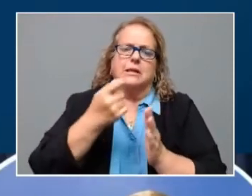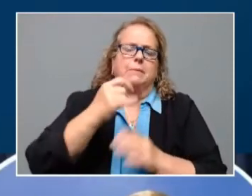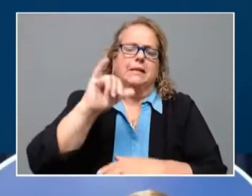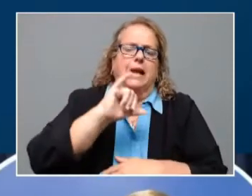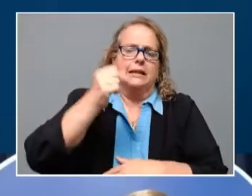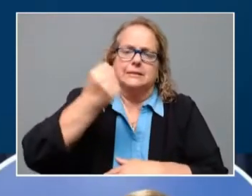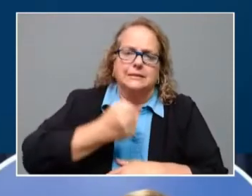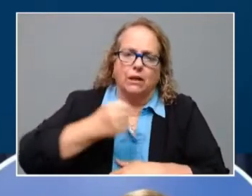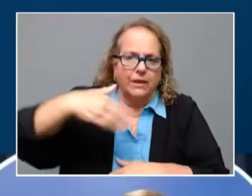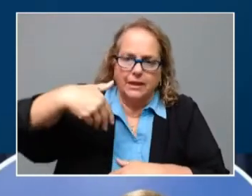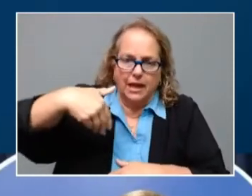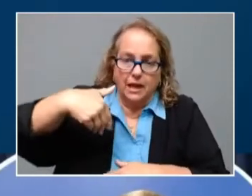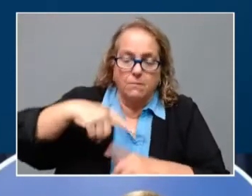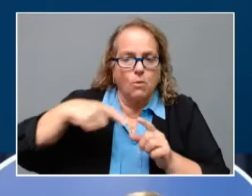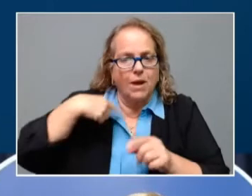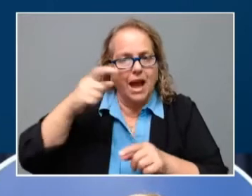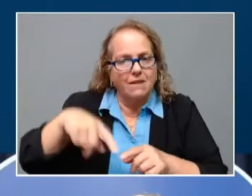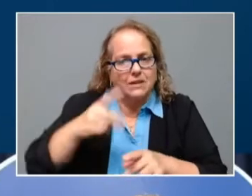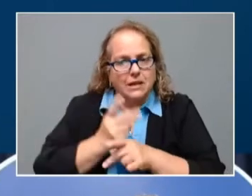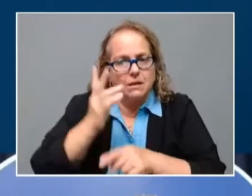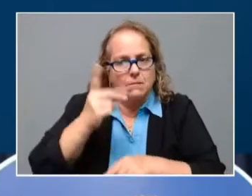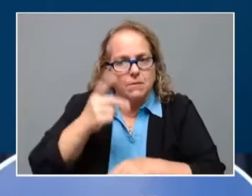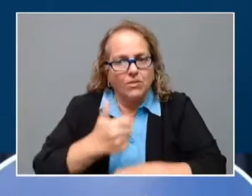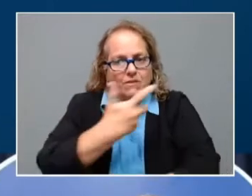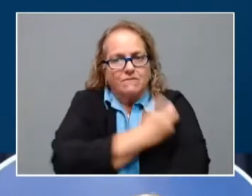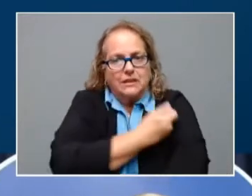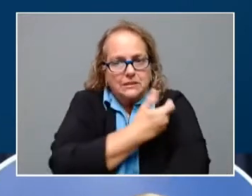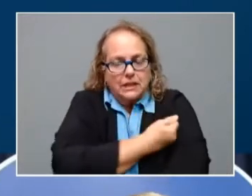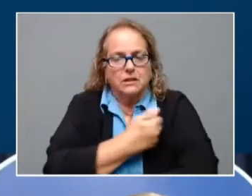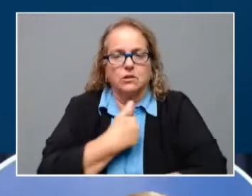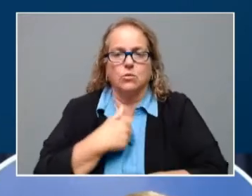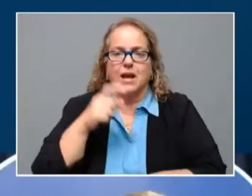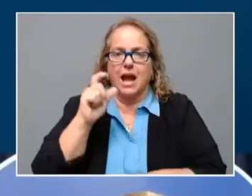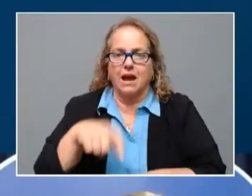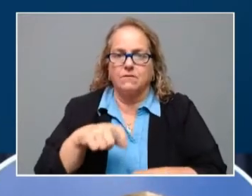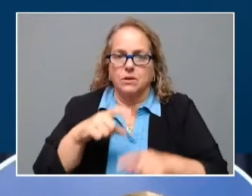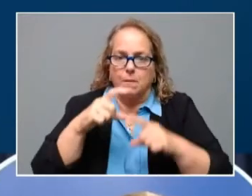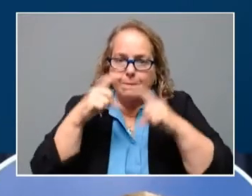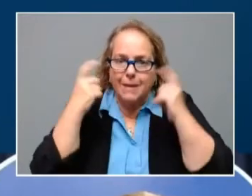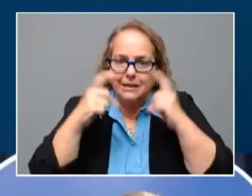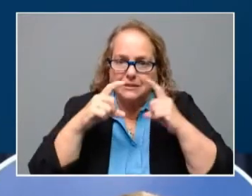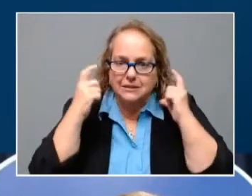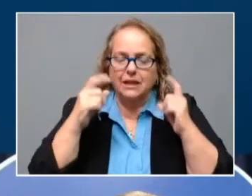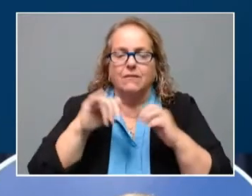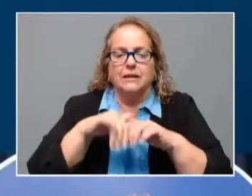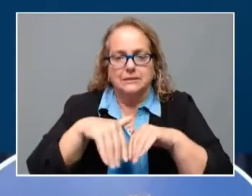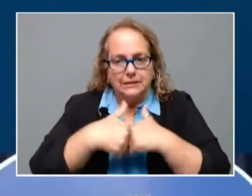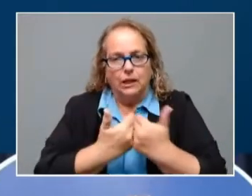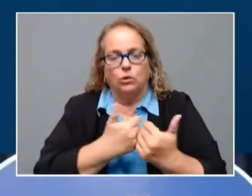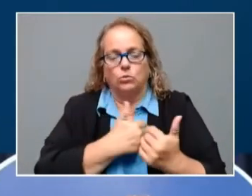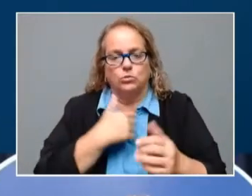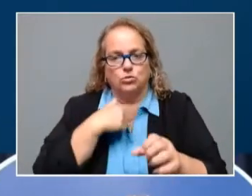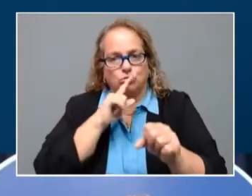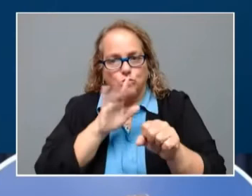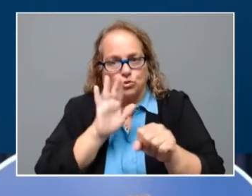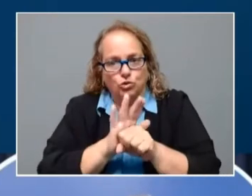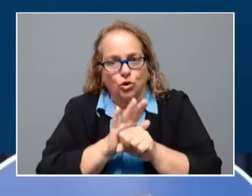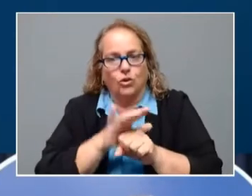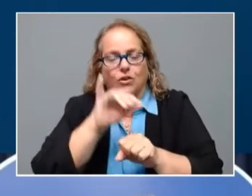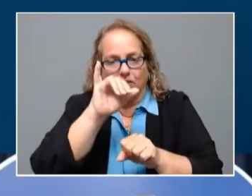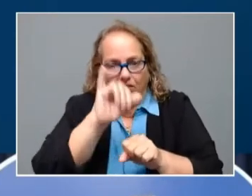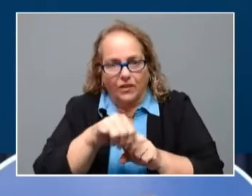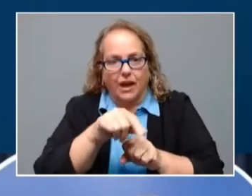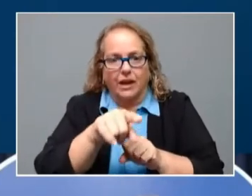in vaccinating, the work in masking. That's how we ensure that line